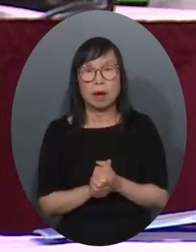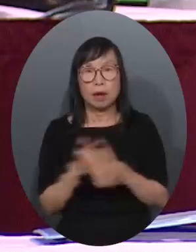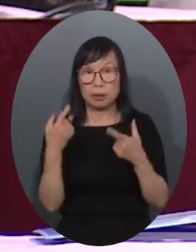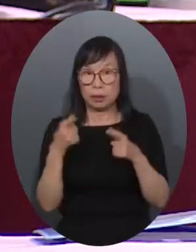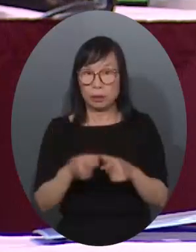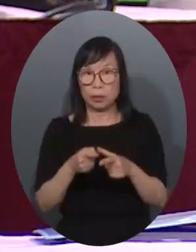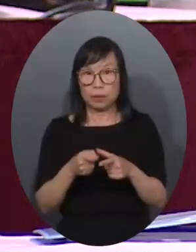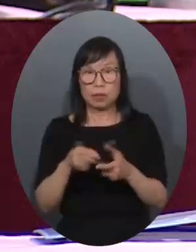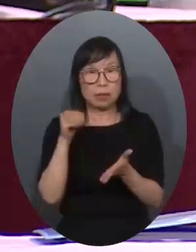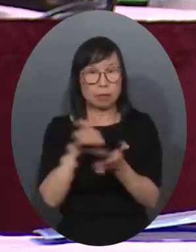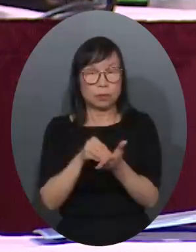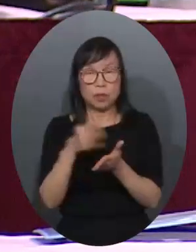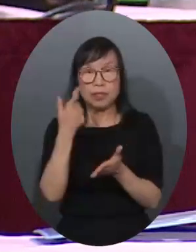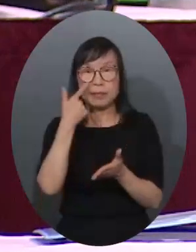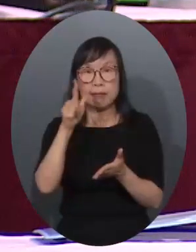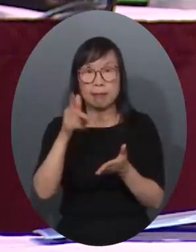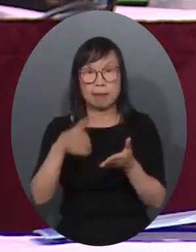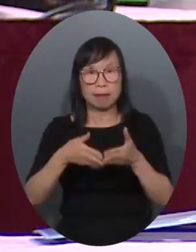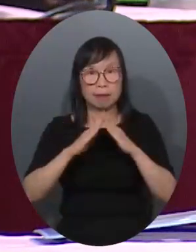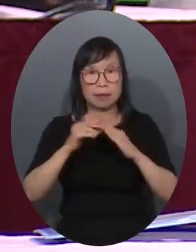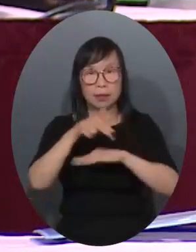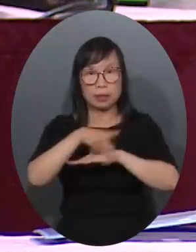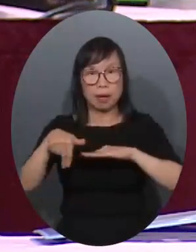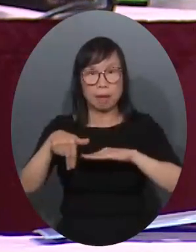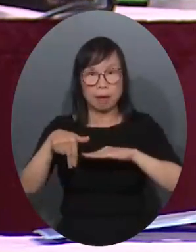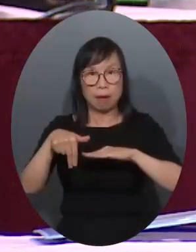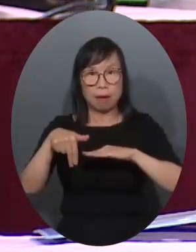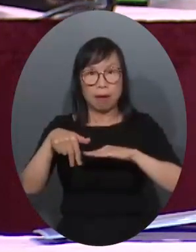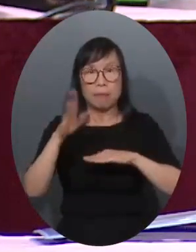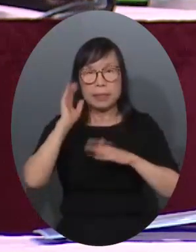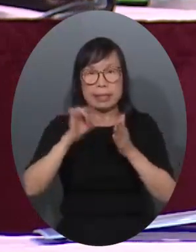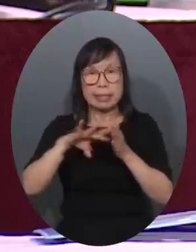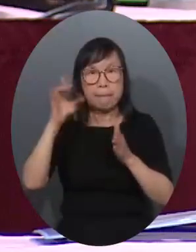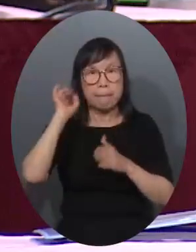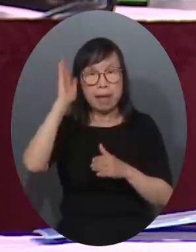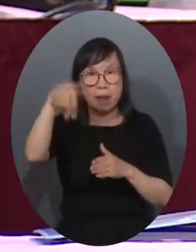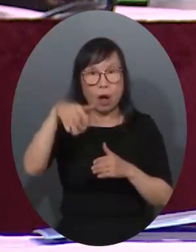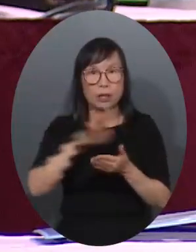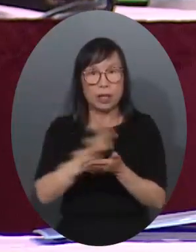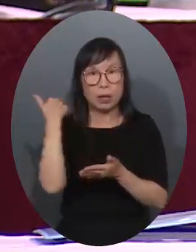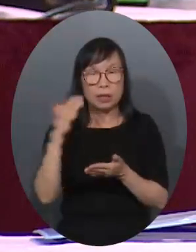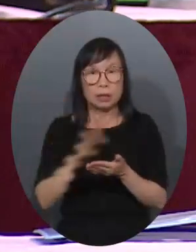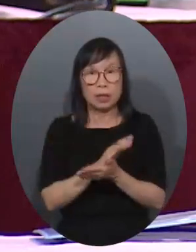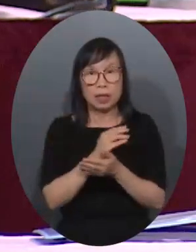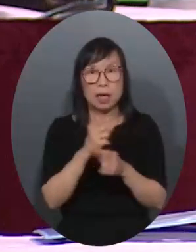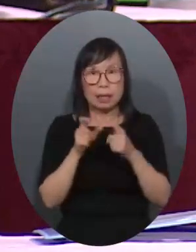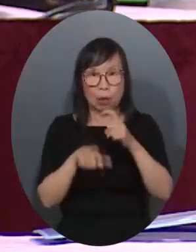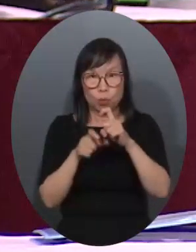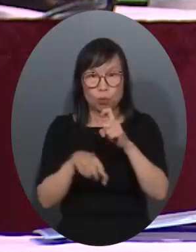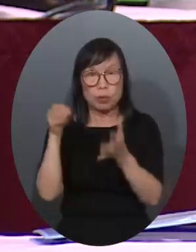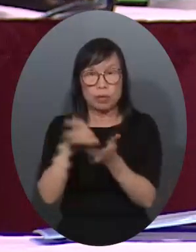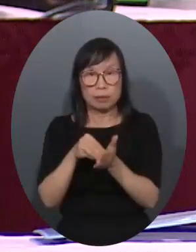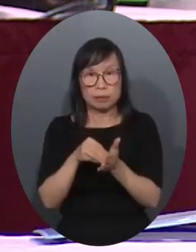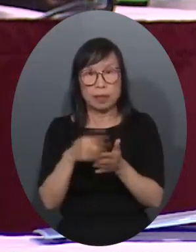corporate strategy called Transforming the Future in September 2020. Under the new strategy, we have